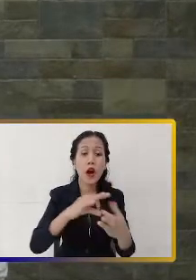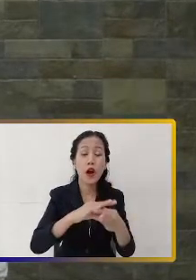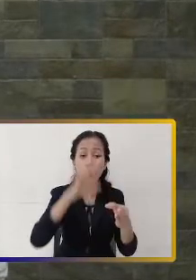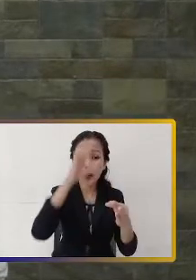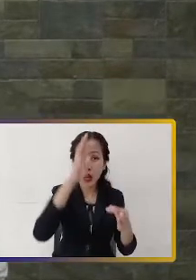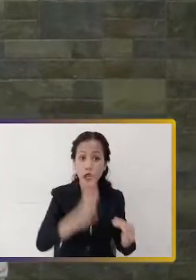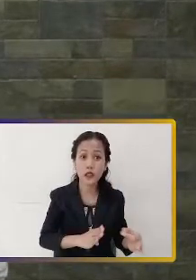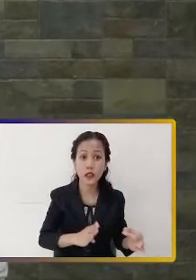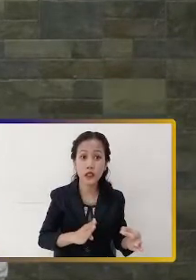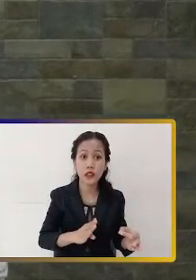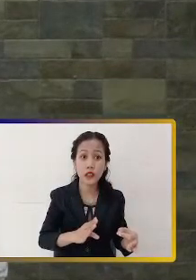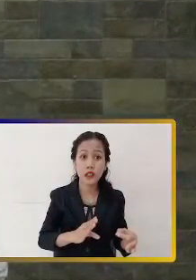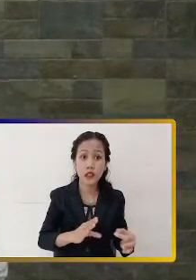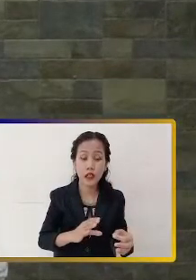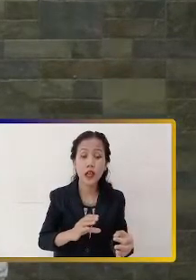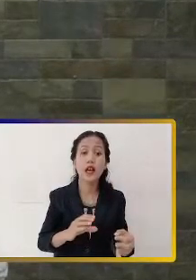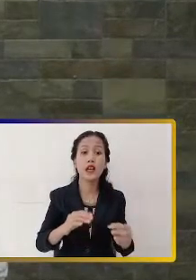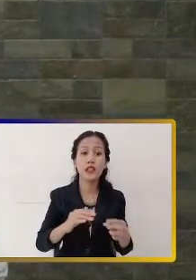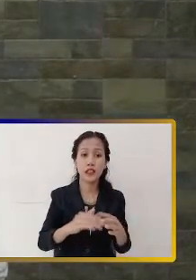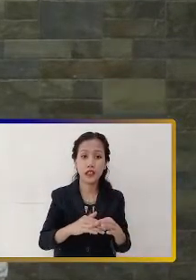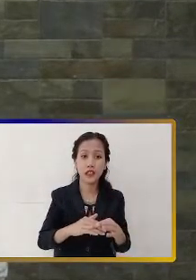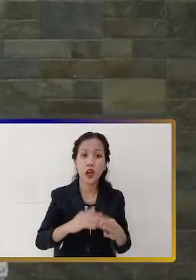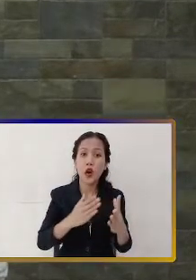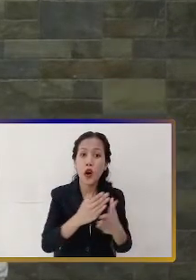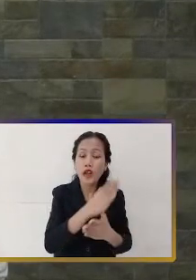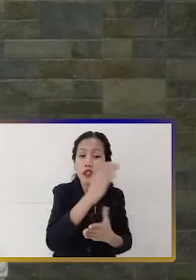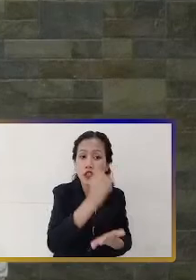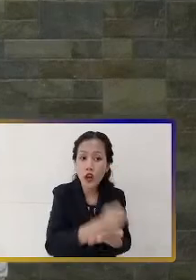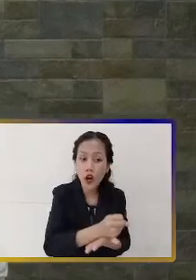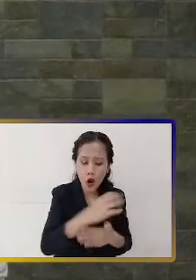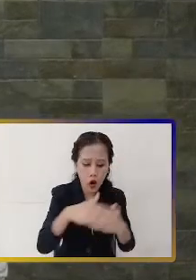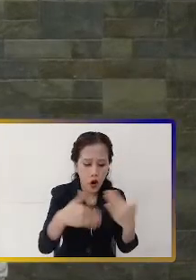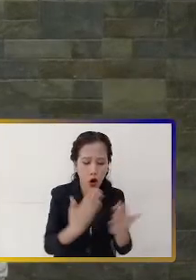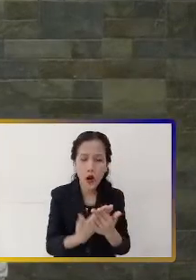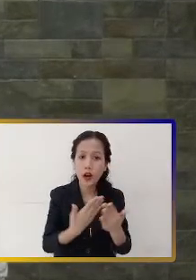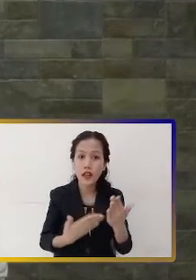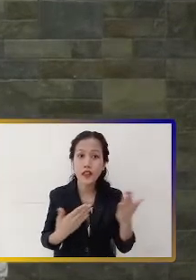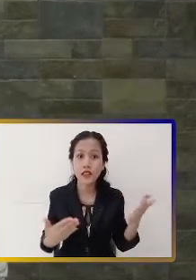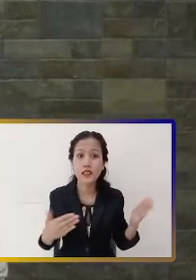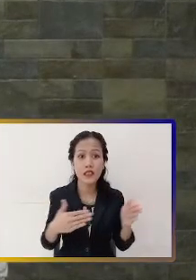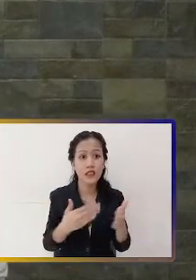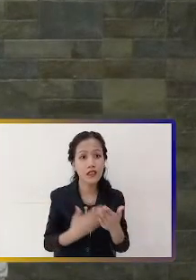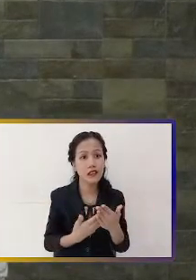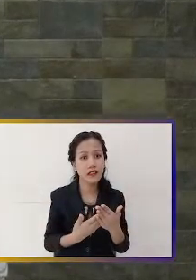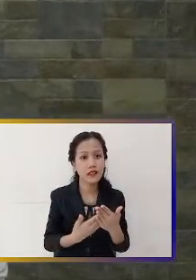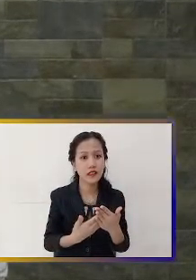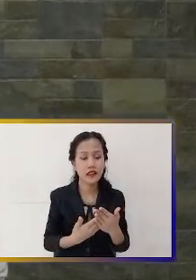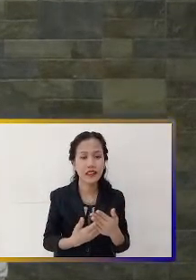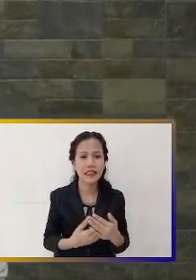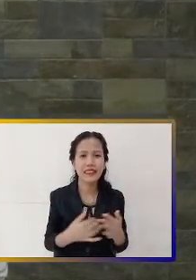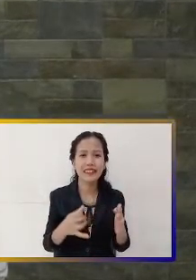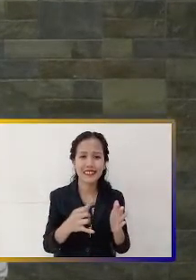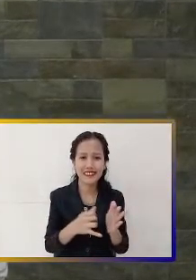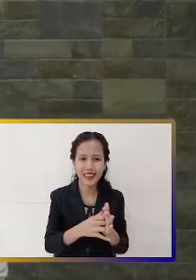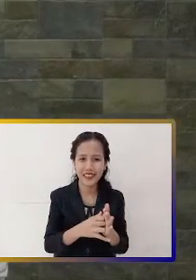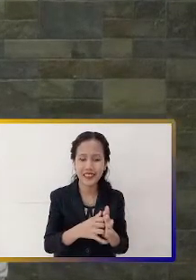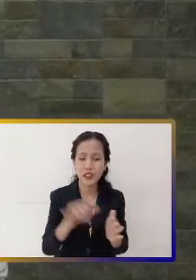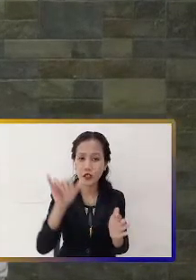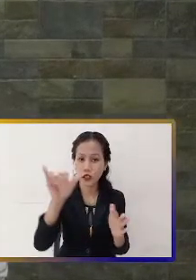The prayer of Solomon was granted by God. And God gave him the freebies.